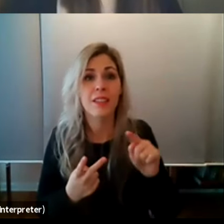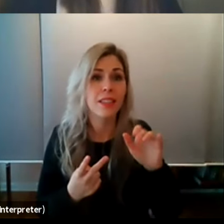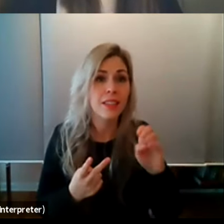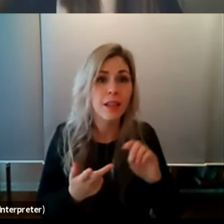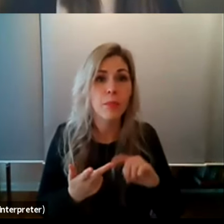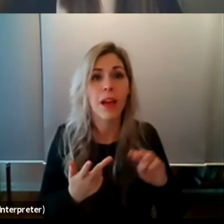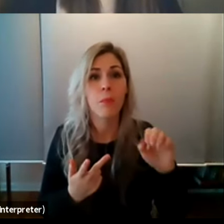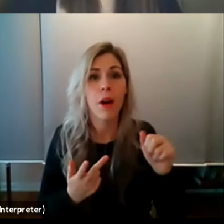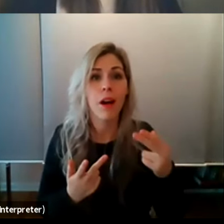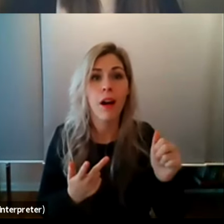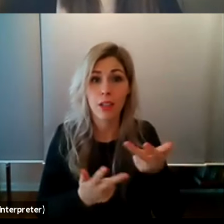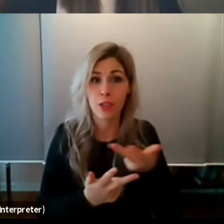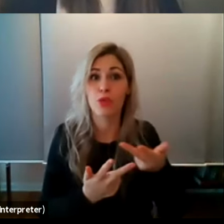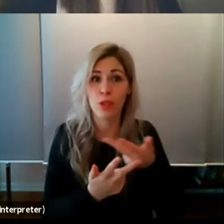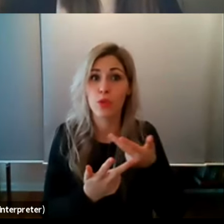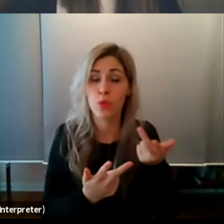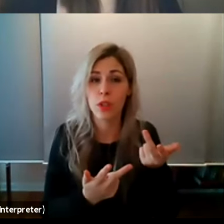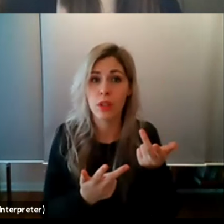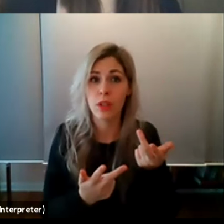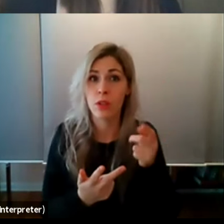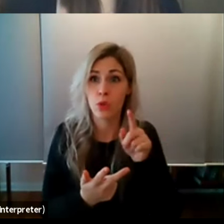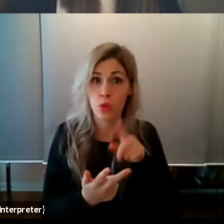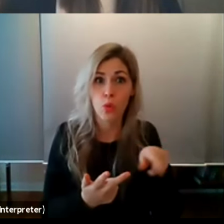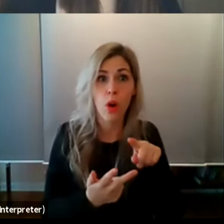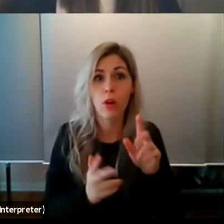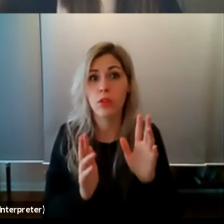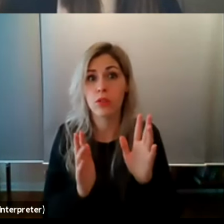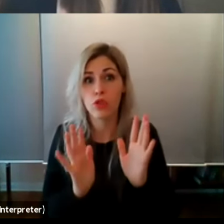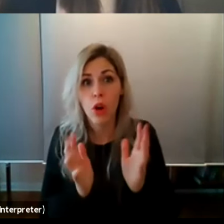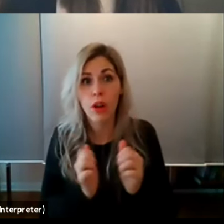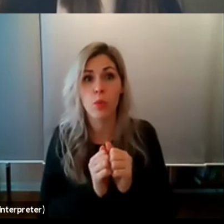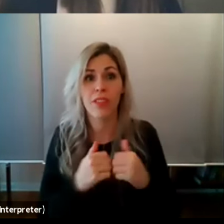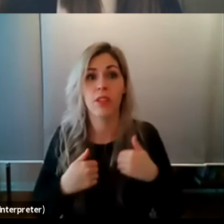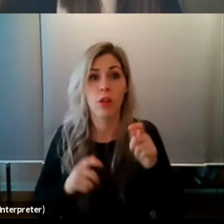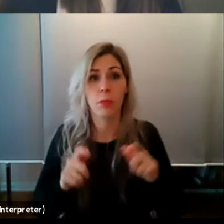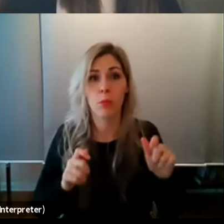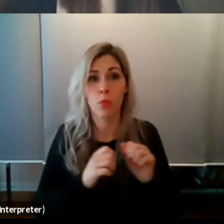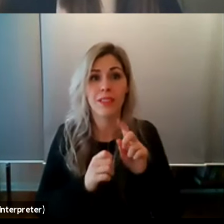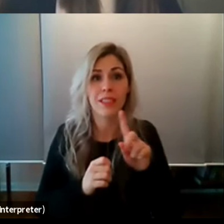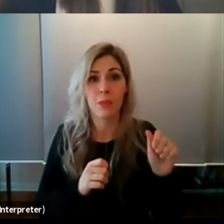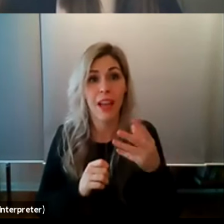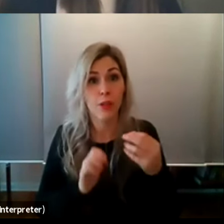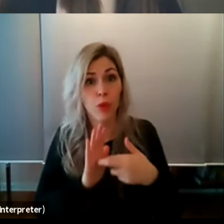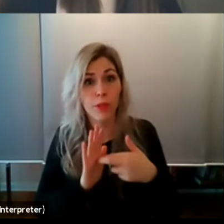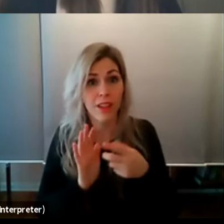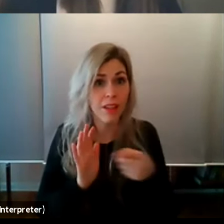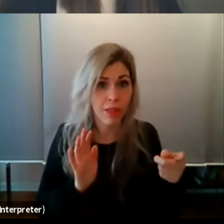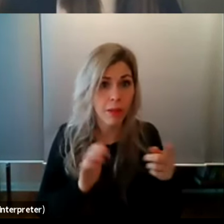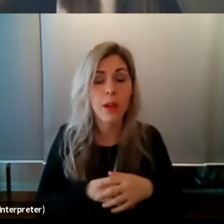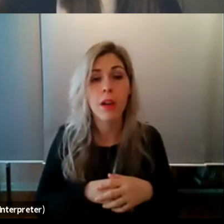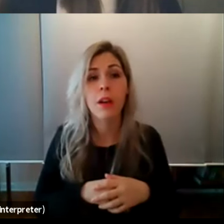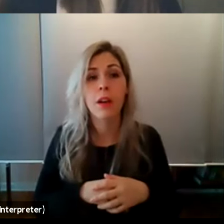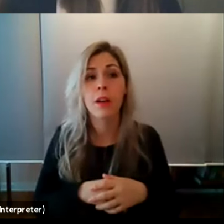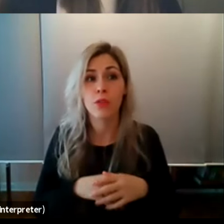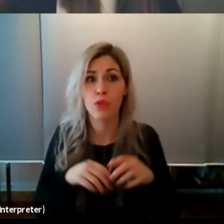ones that were talking to young persons with disabilities and representing young persons with disabilities. In